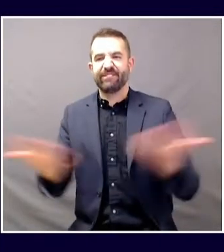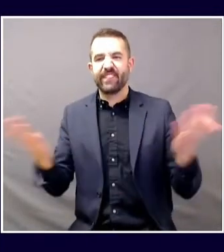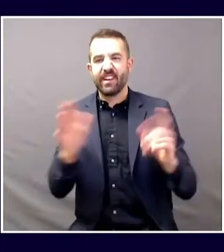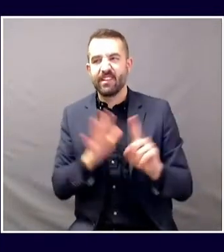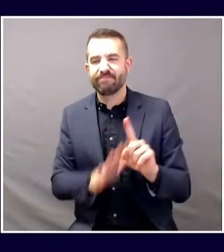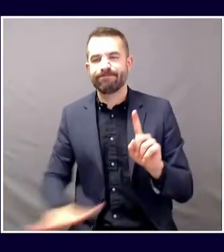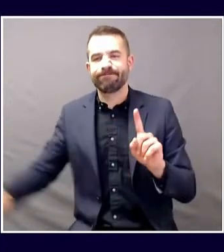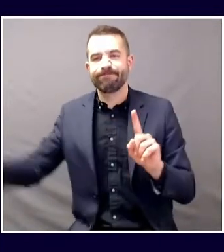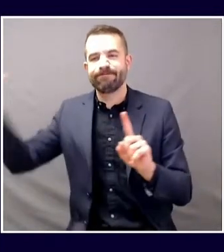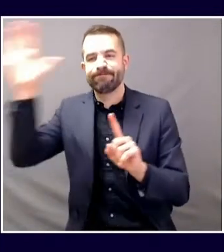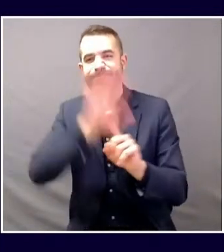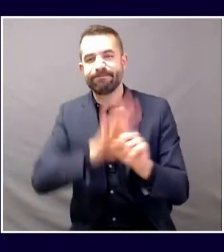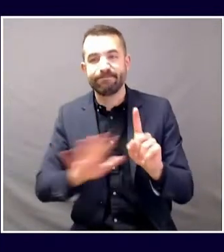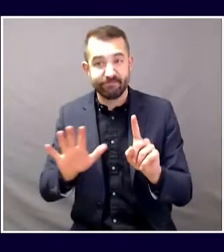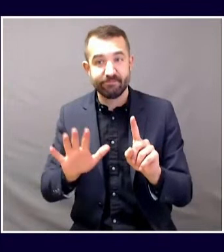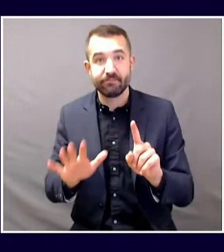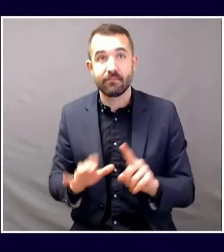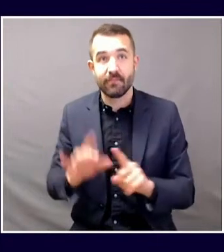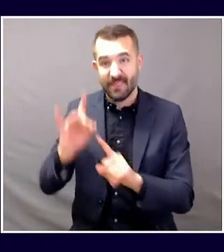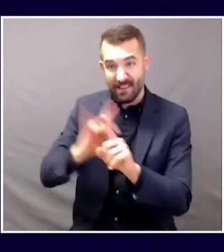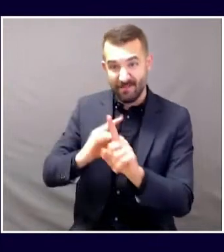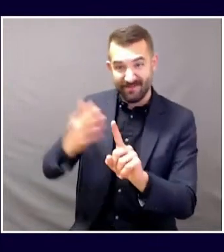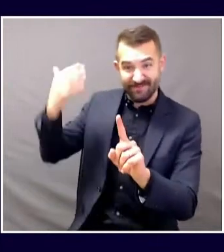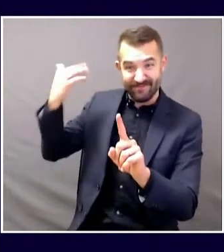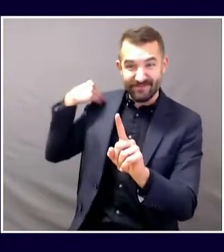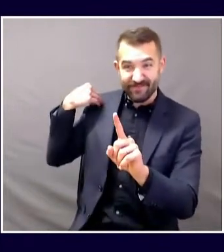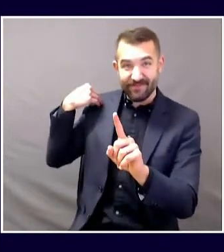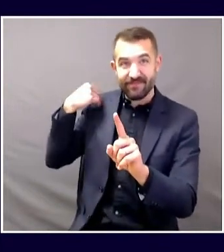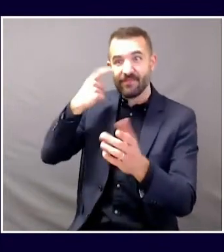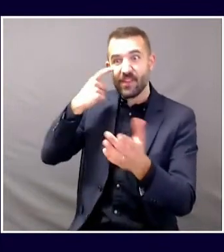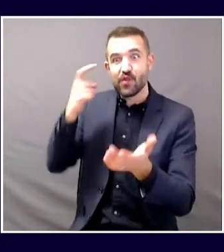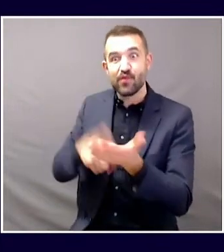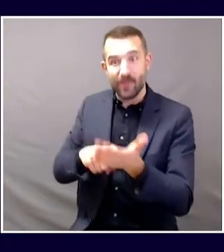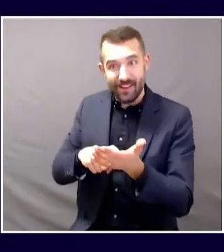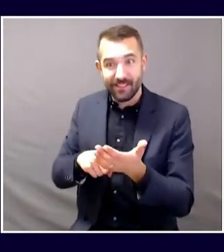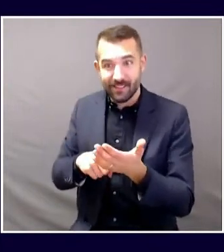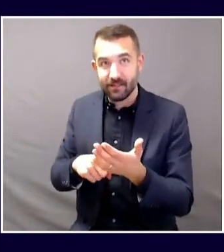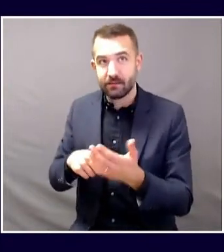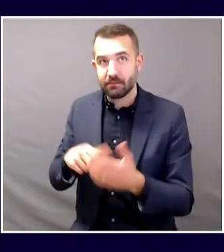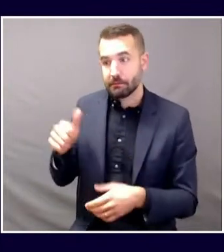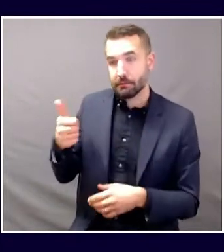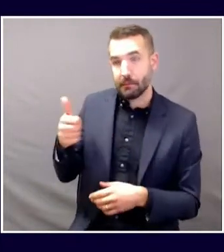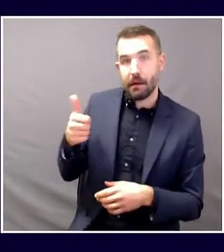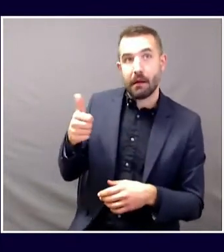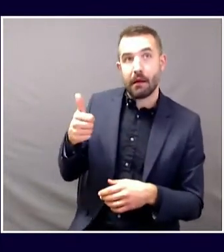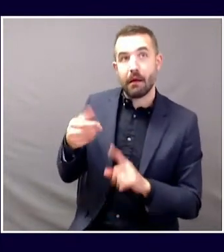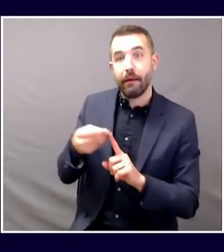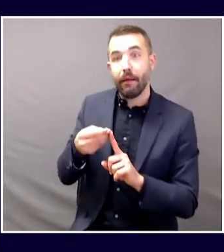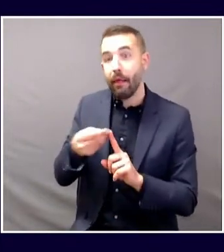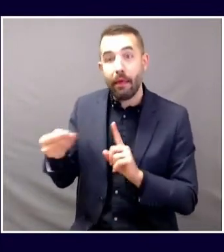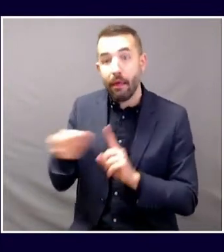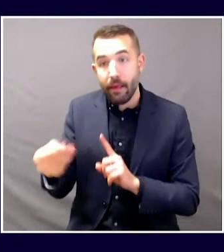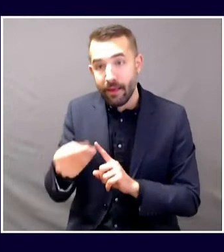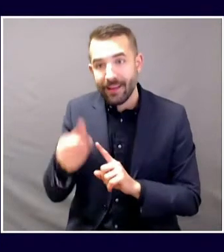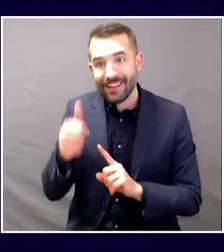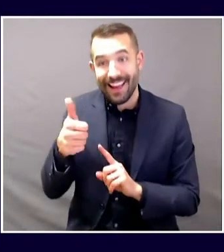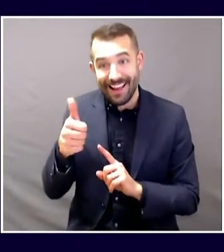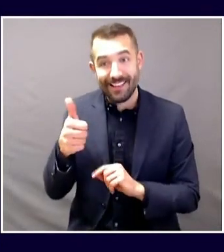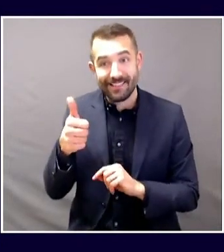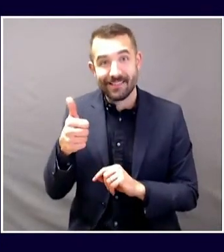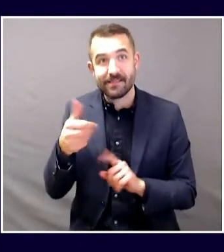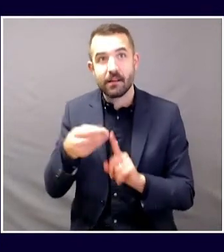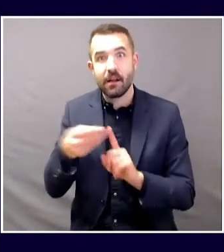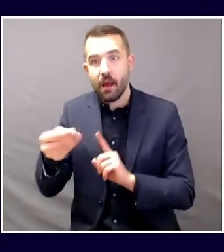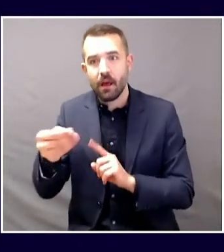pandemic, much of the growth curve was linear. 10 cases led to 10 cases, led to 10 cases. Today,